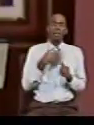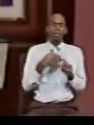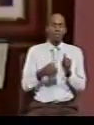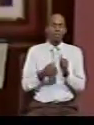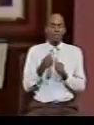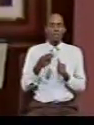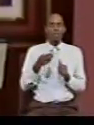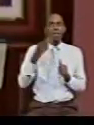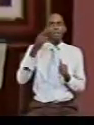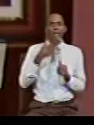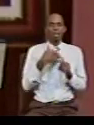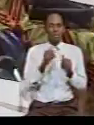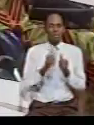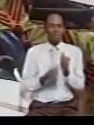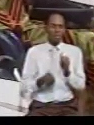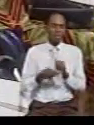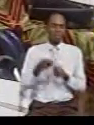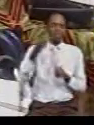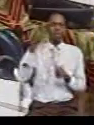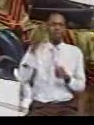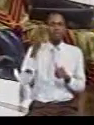higher and higher.